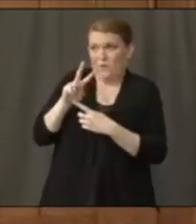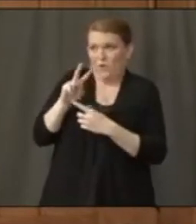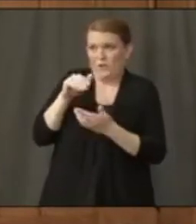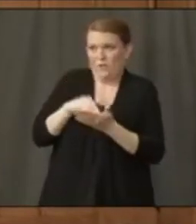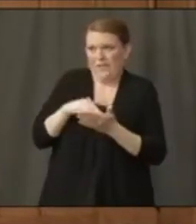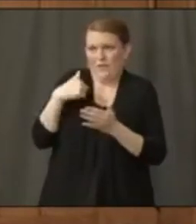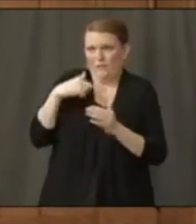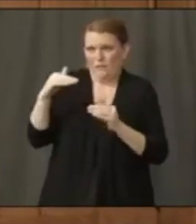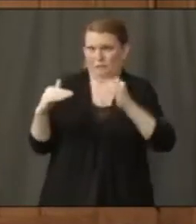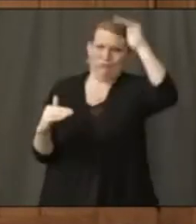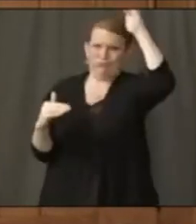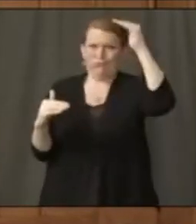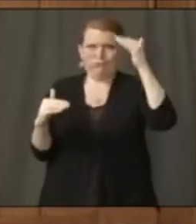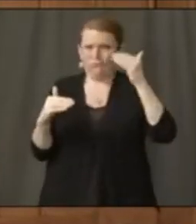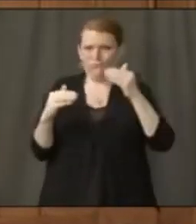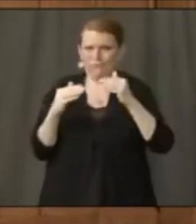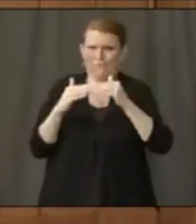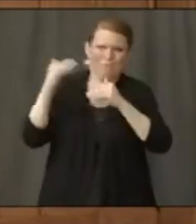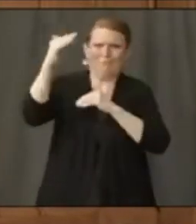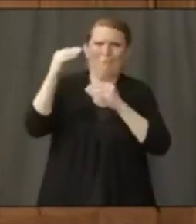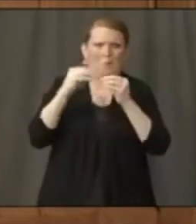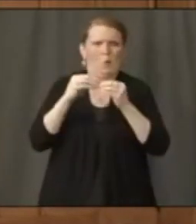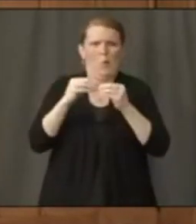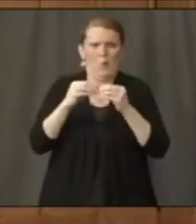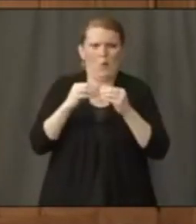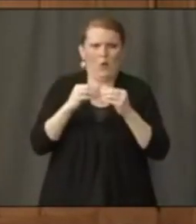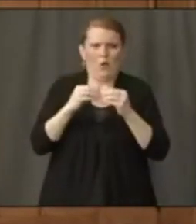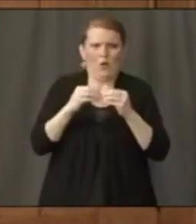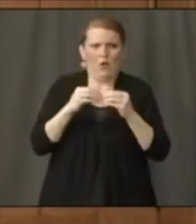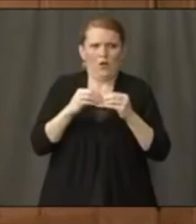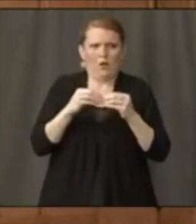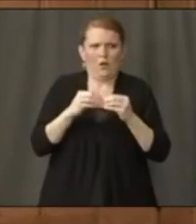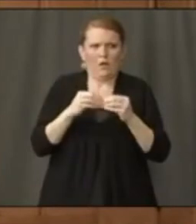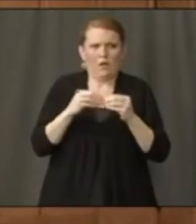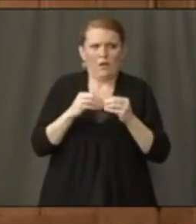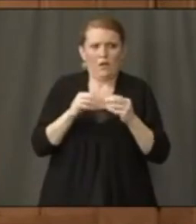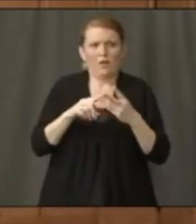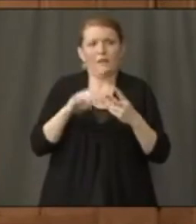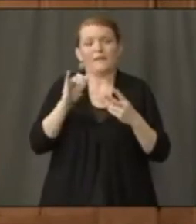sample collection, as I said, that's the piece that we're working on to continue to build up.